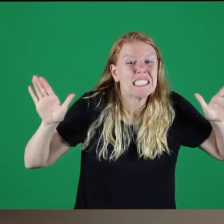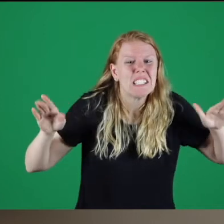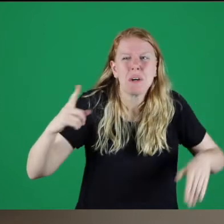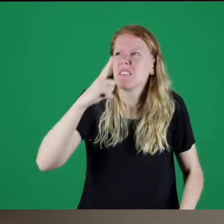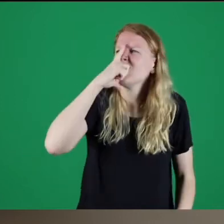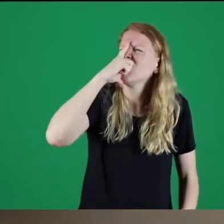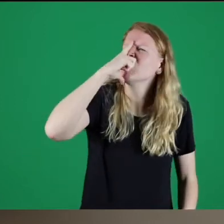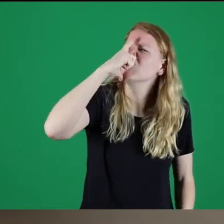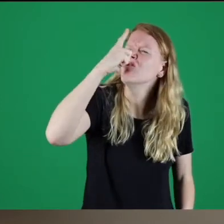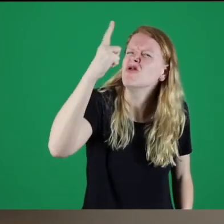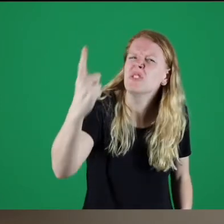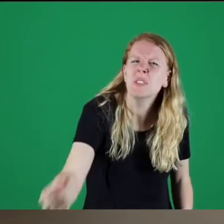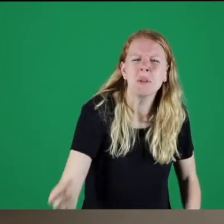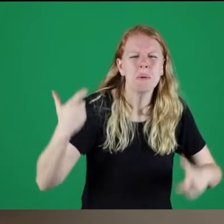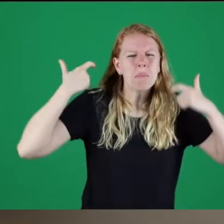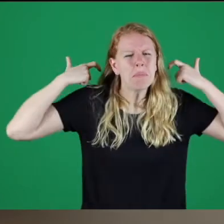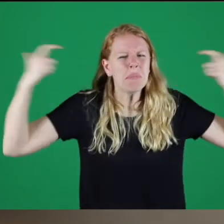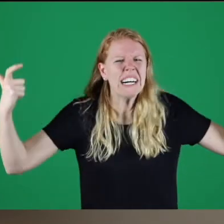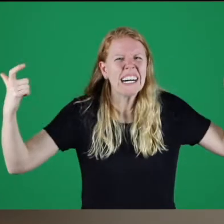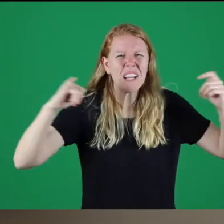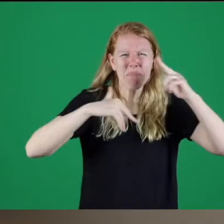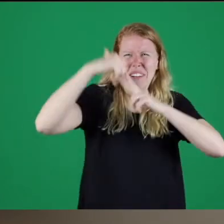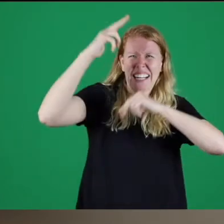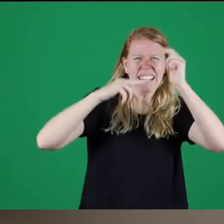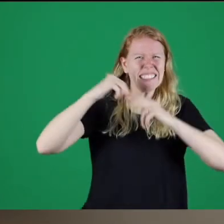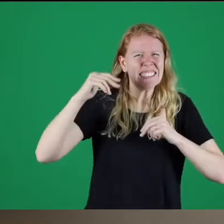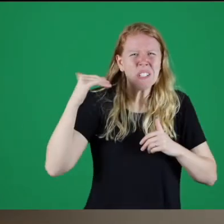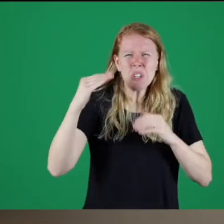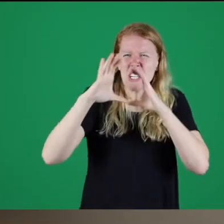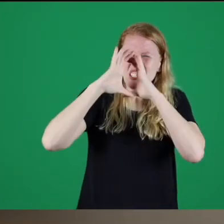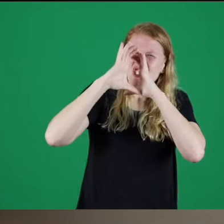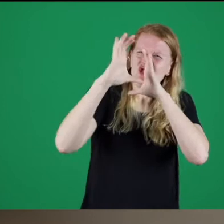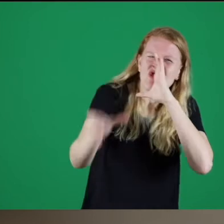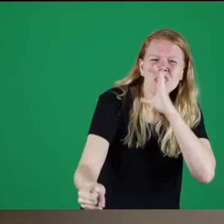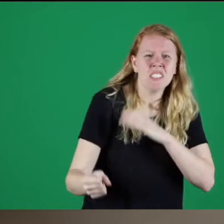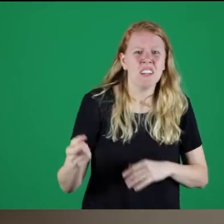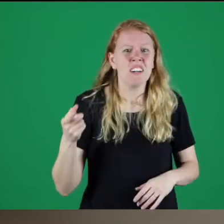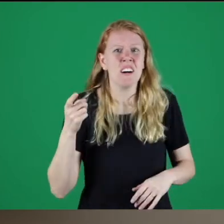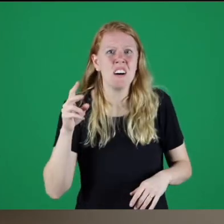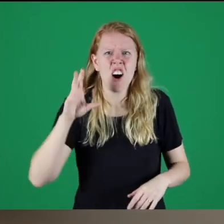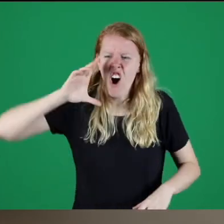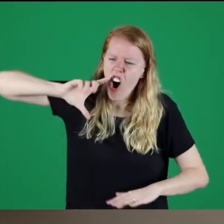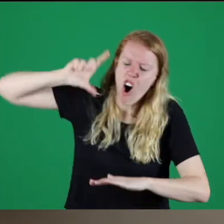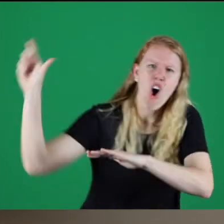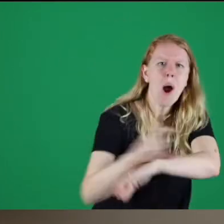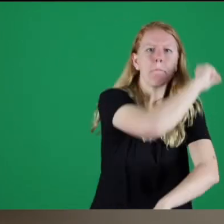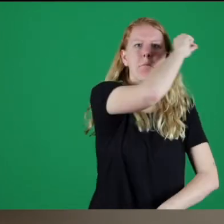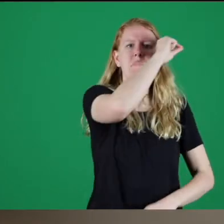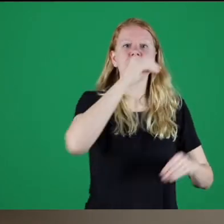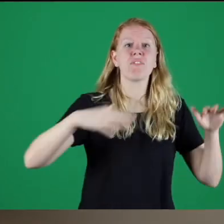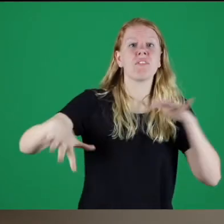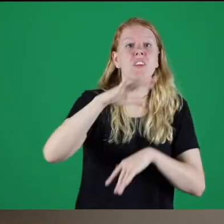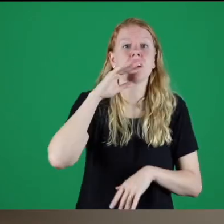Its beak was bigger than a building. It swooped down out of the sky, opened its beak, and it scooped up an entire field of carrots and